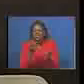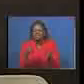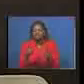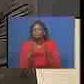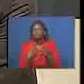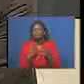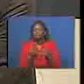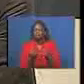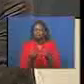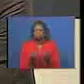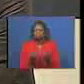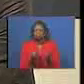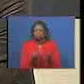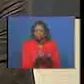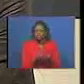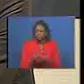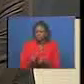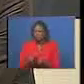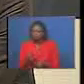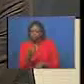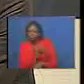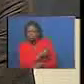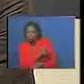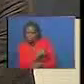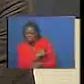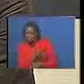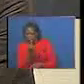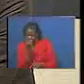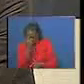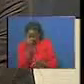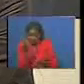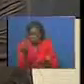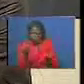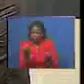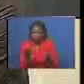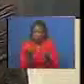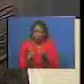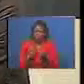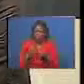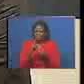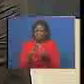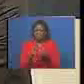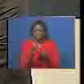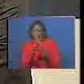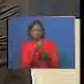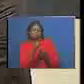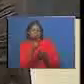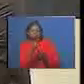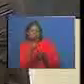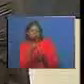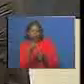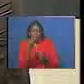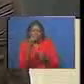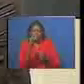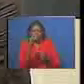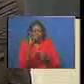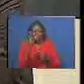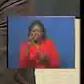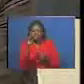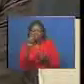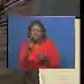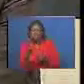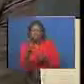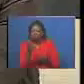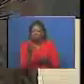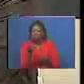and so Dr Chosky the question will also be that Fred cites a provision of the Constitution that talks about